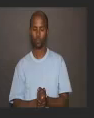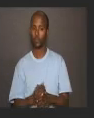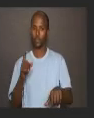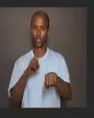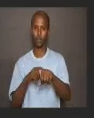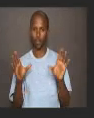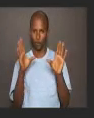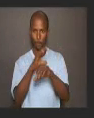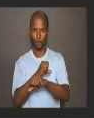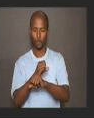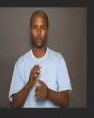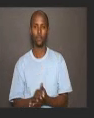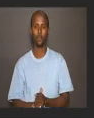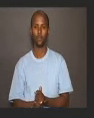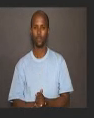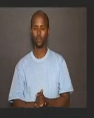Time's up.